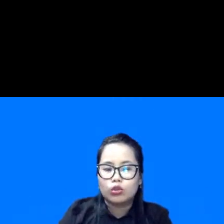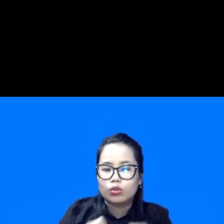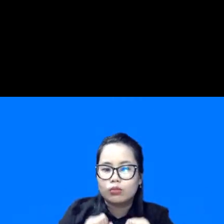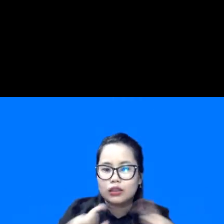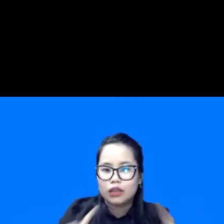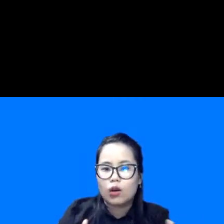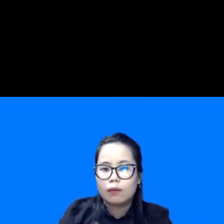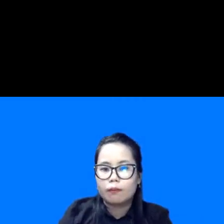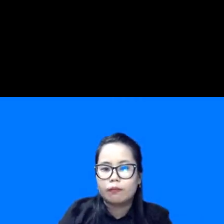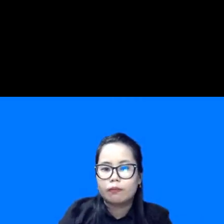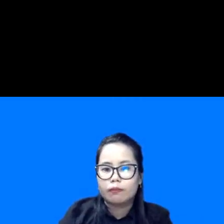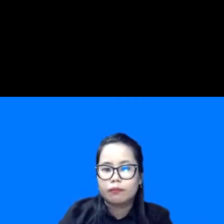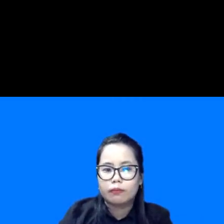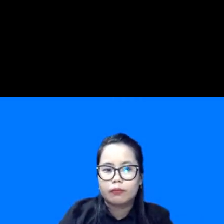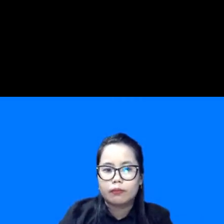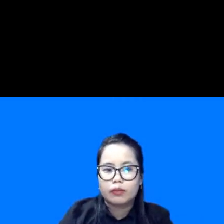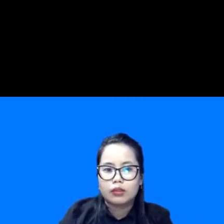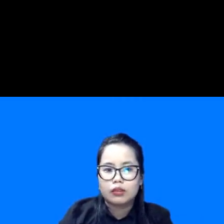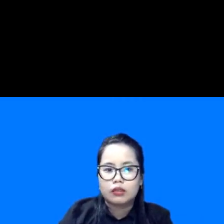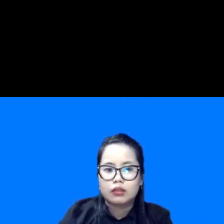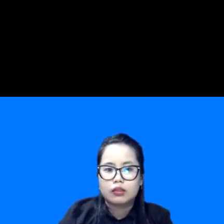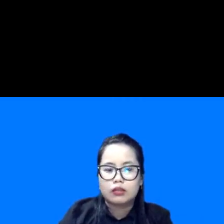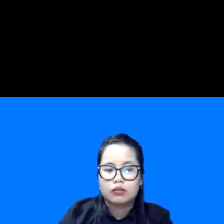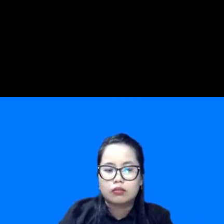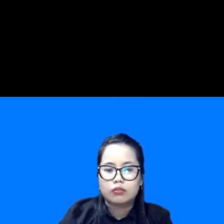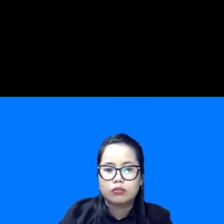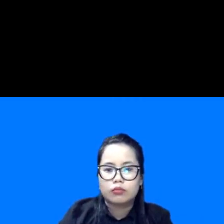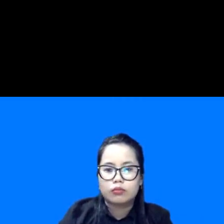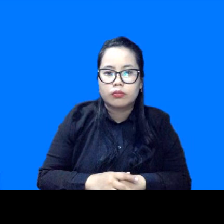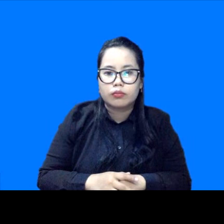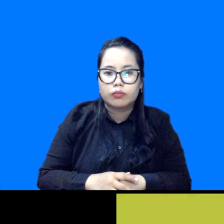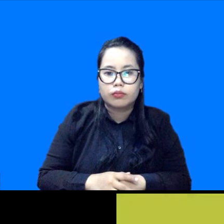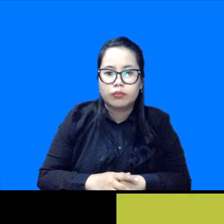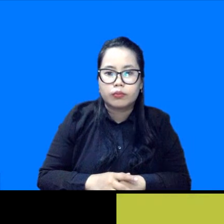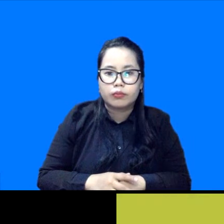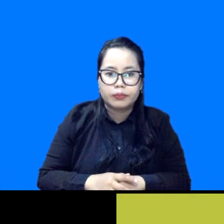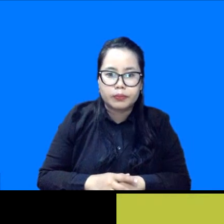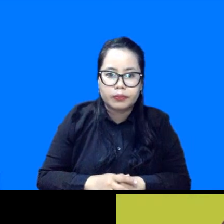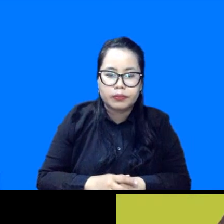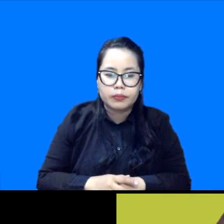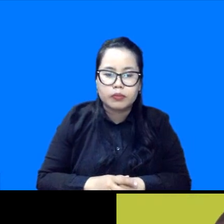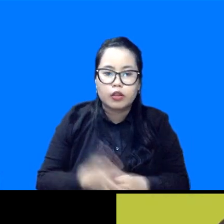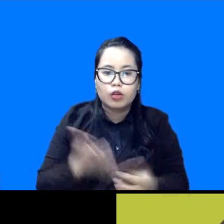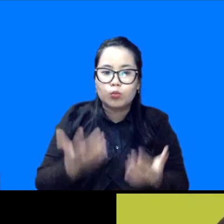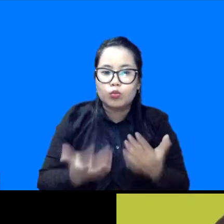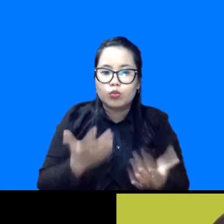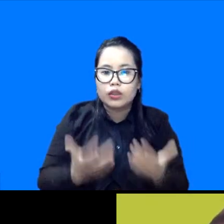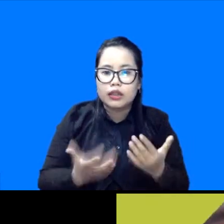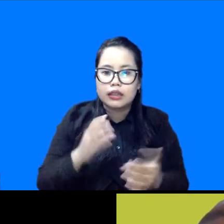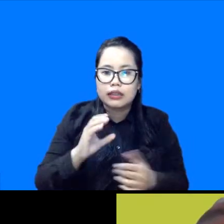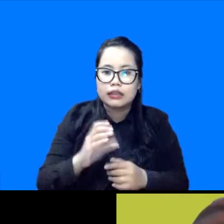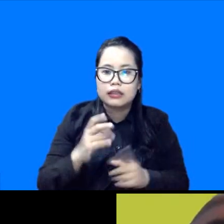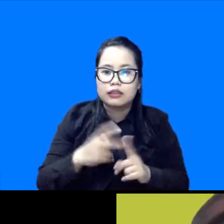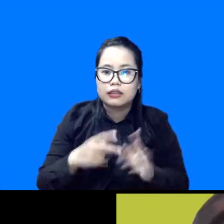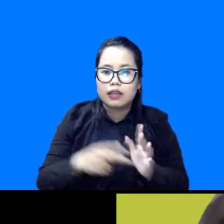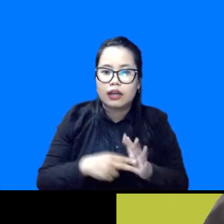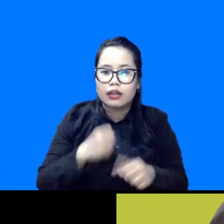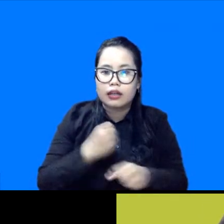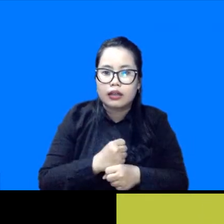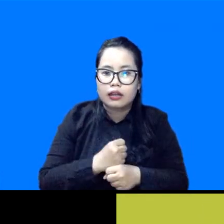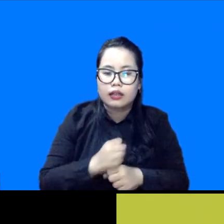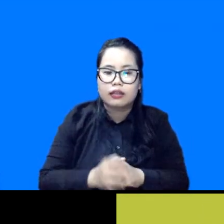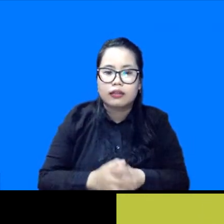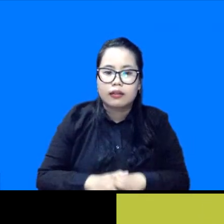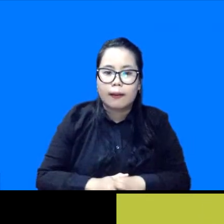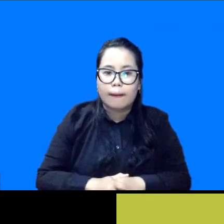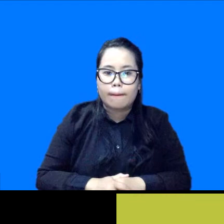but open to the chance to maybe Cheng or who can give us